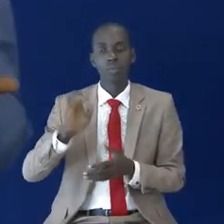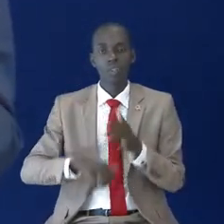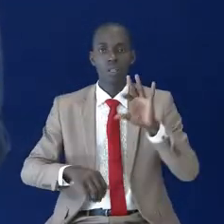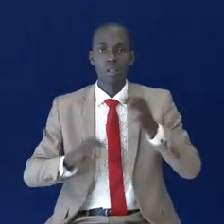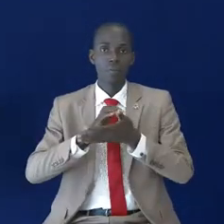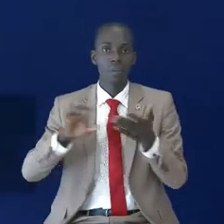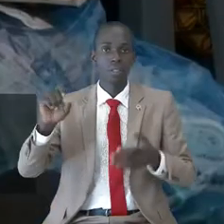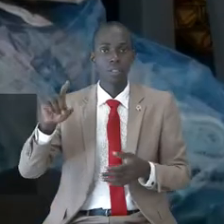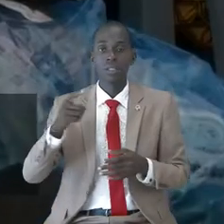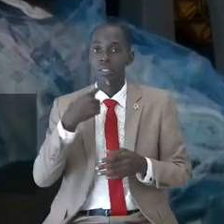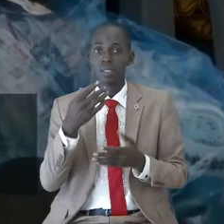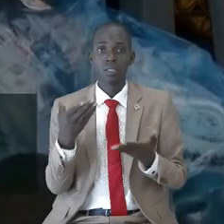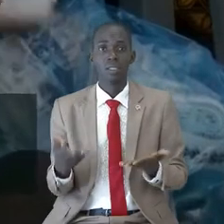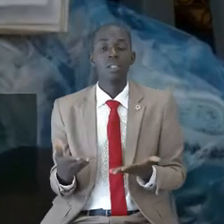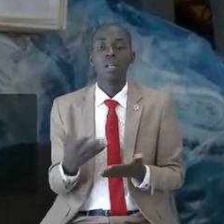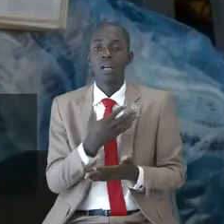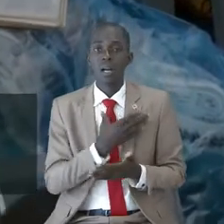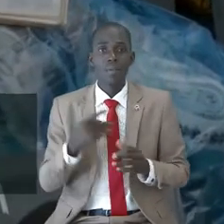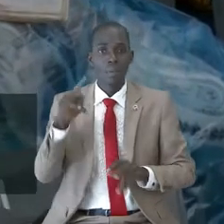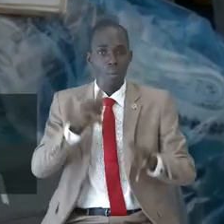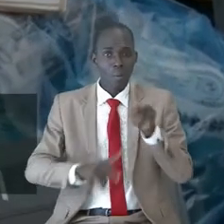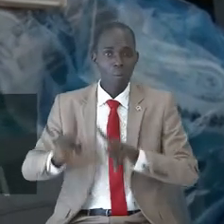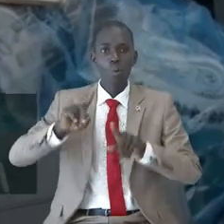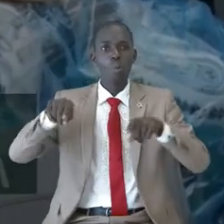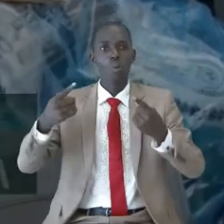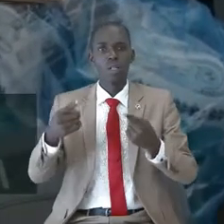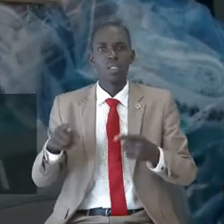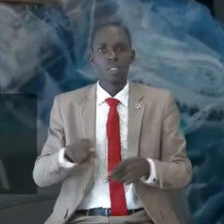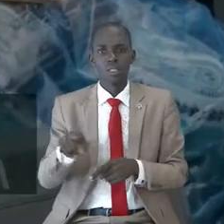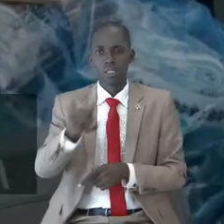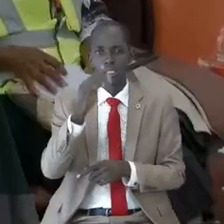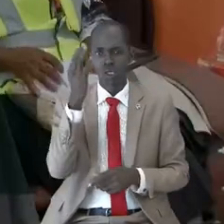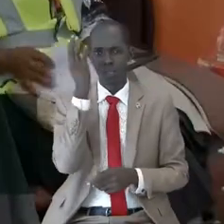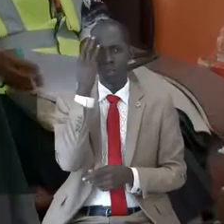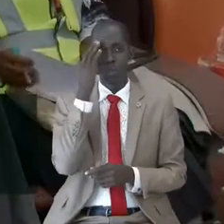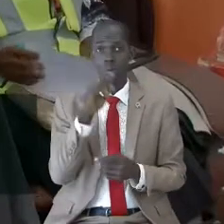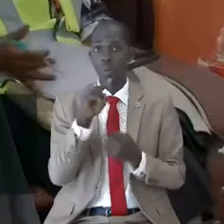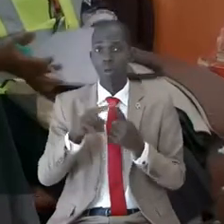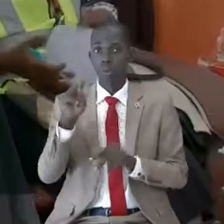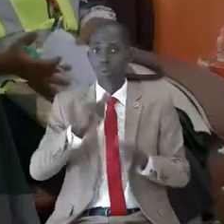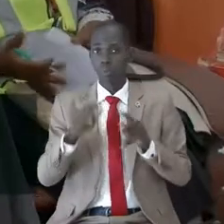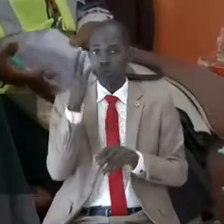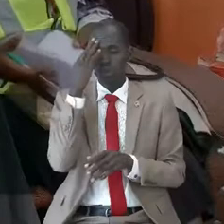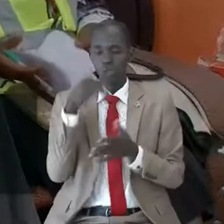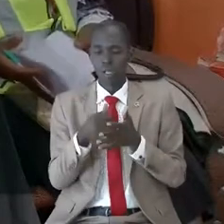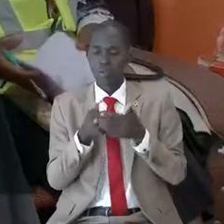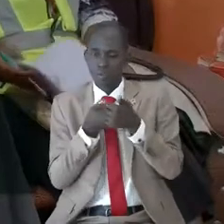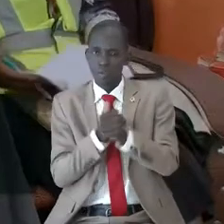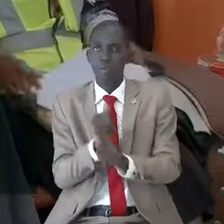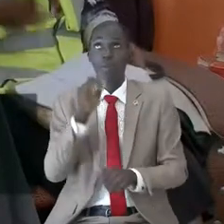it says, and the people, when they knew it, They followed him